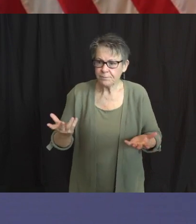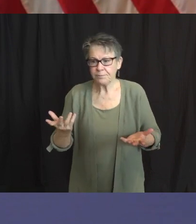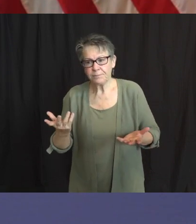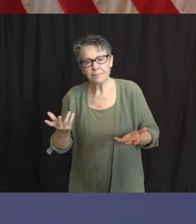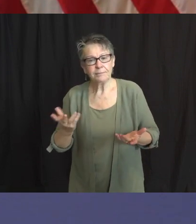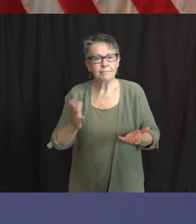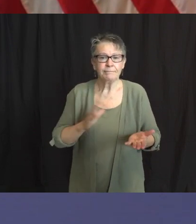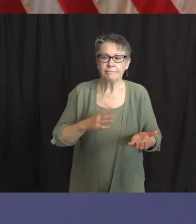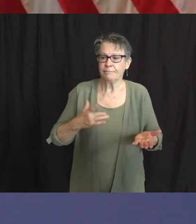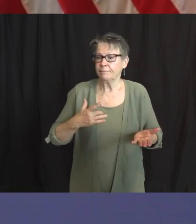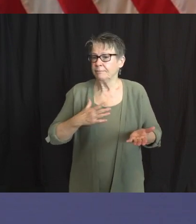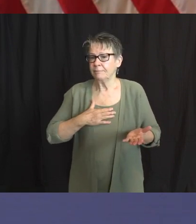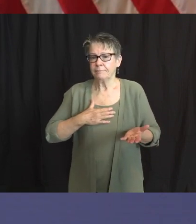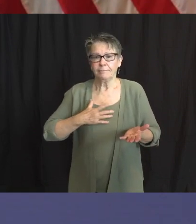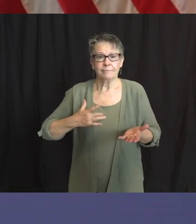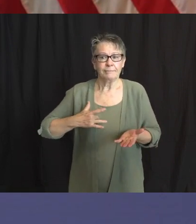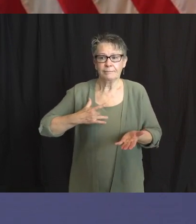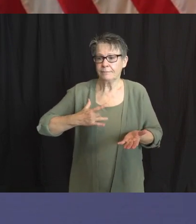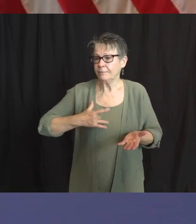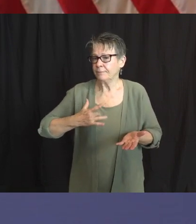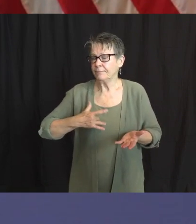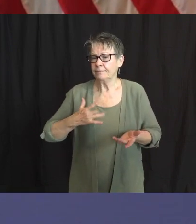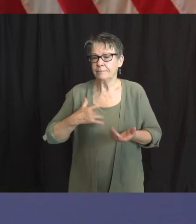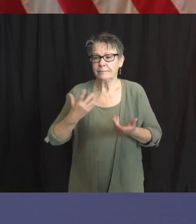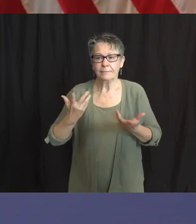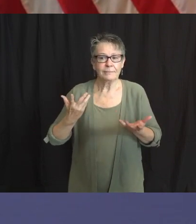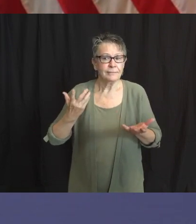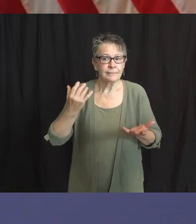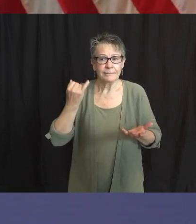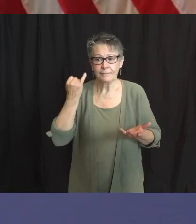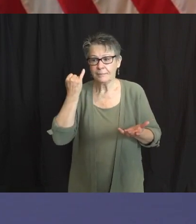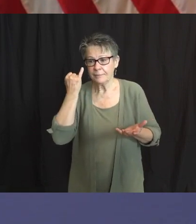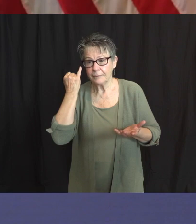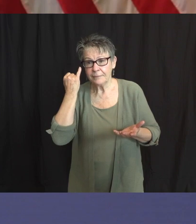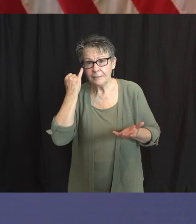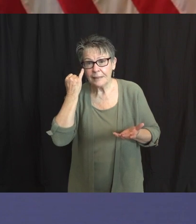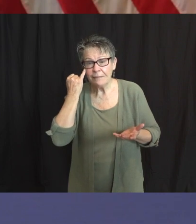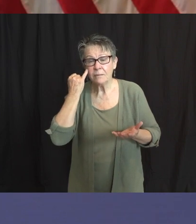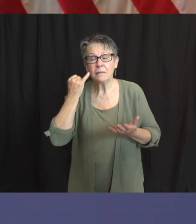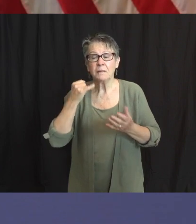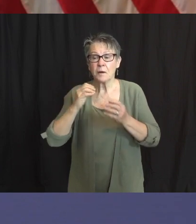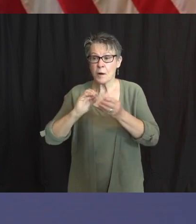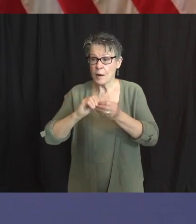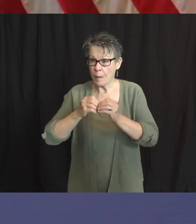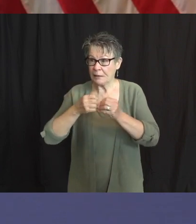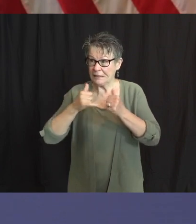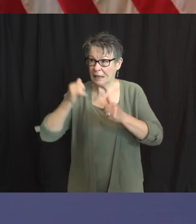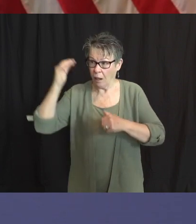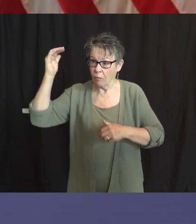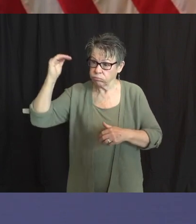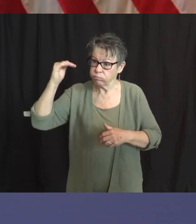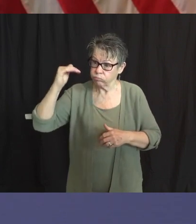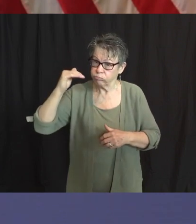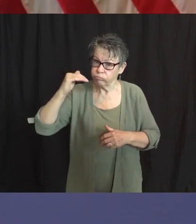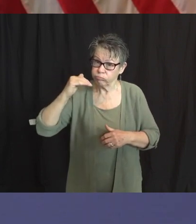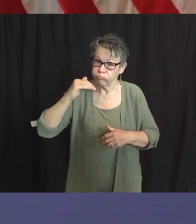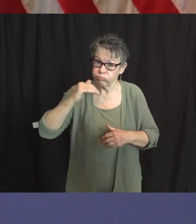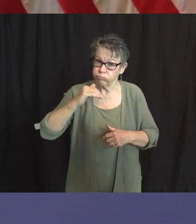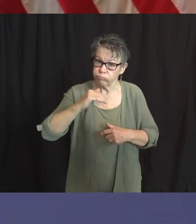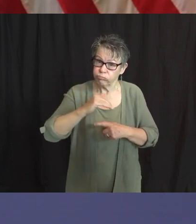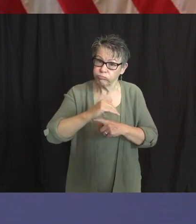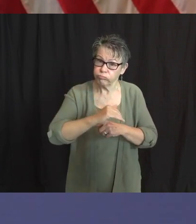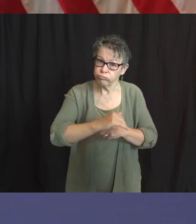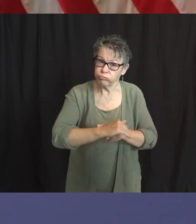again, assuming we make meaningful progress, by the time we roll into, I'm just picking this, don't hold me to it, by the time we're in,